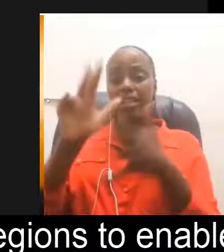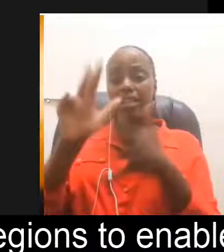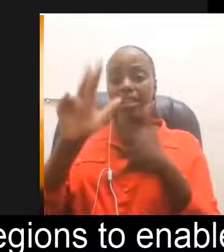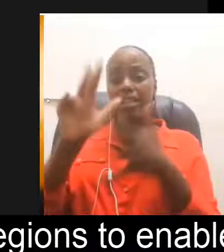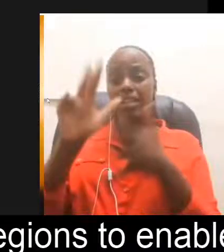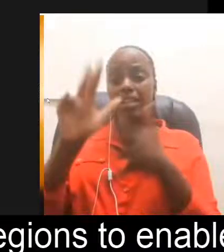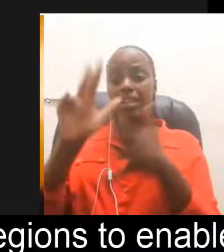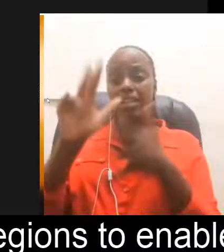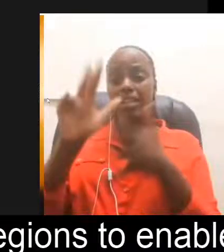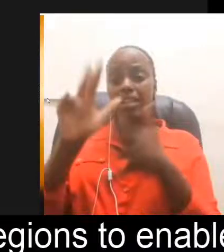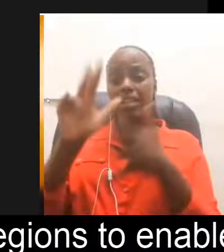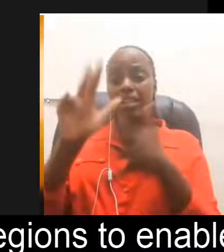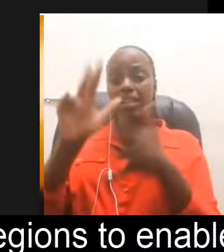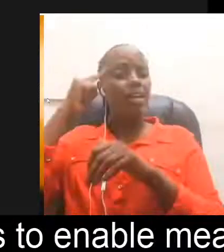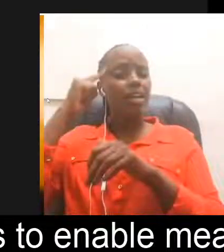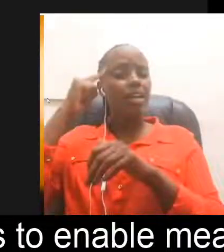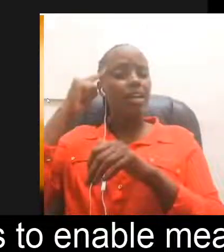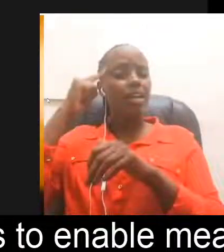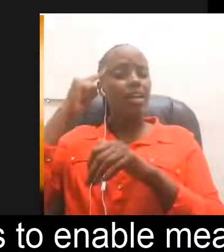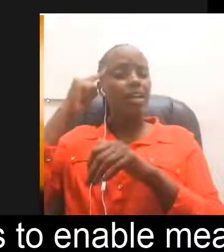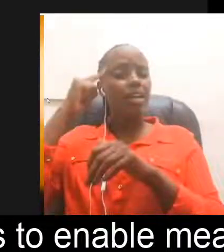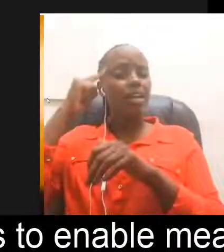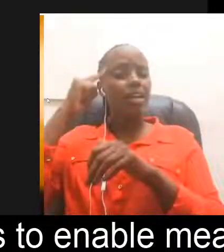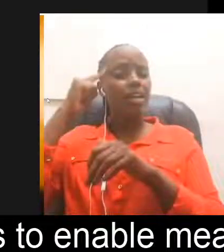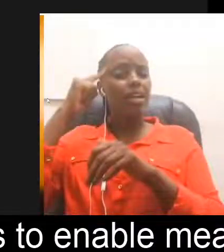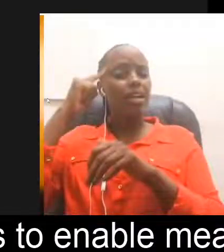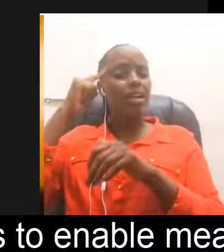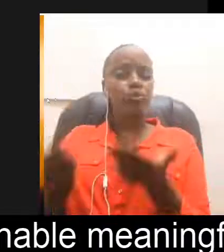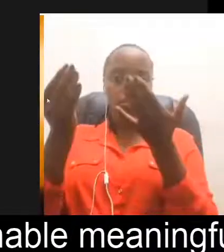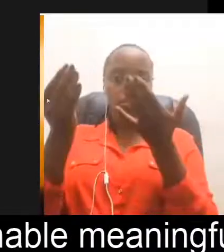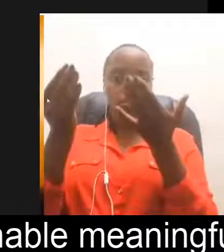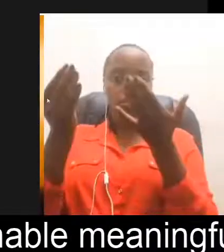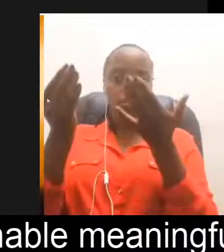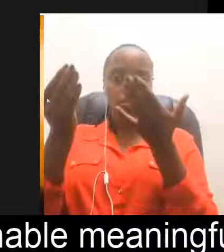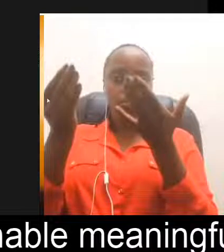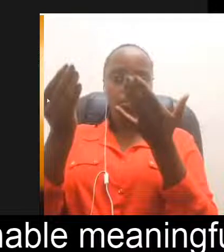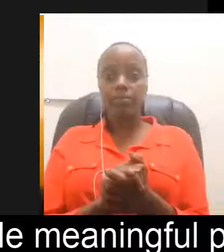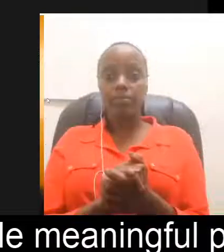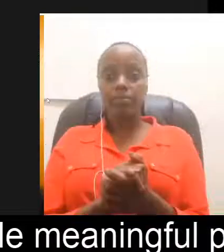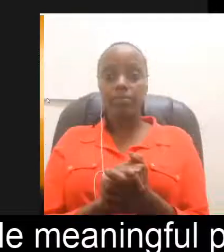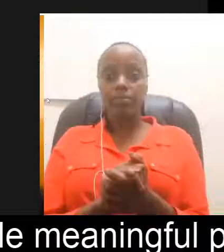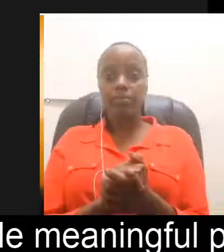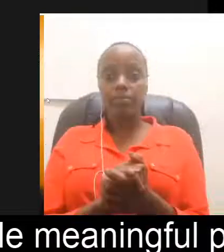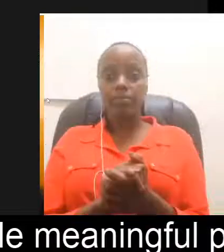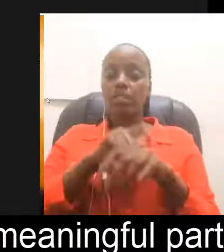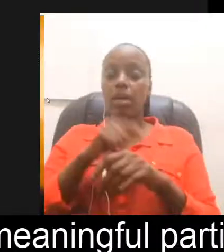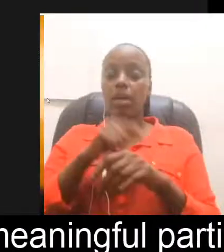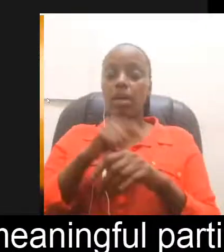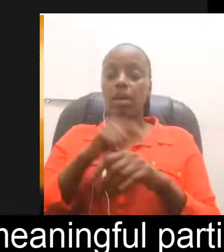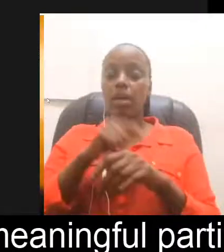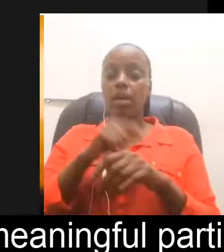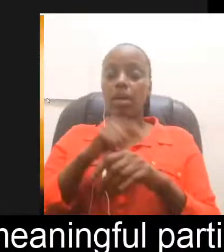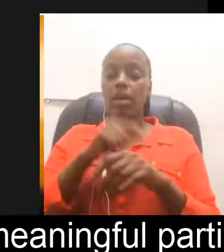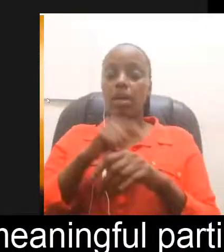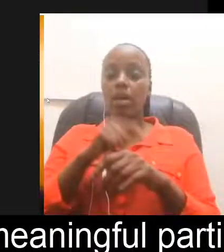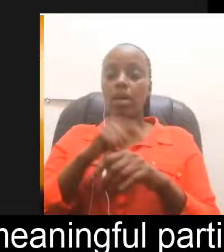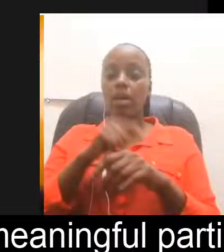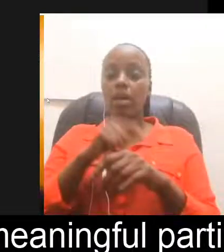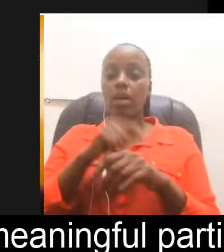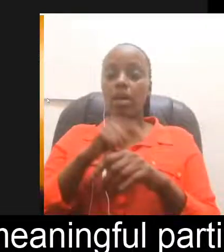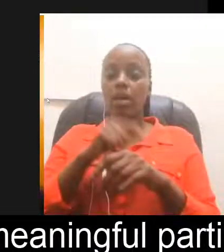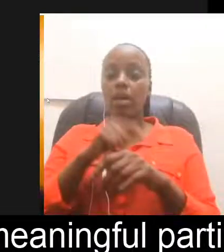think should be improved? I mean, as we march on to the next either decade